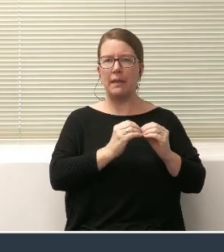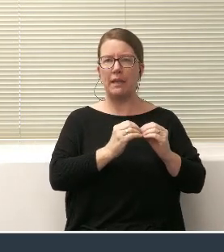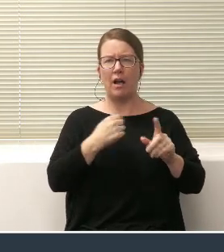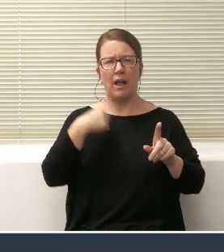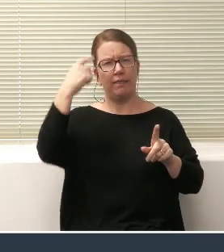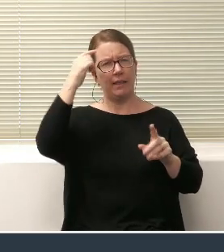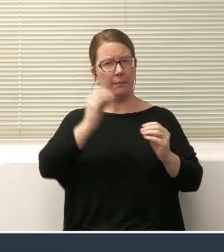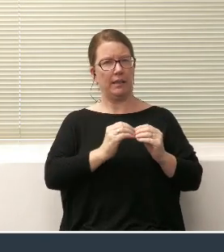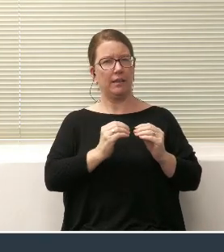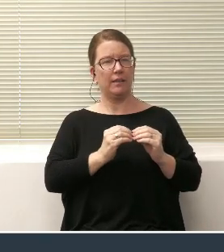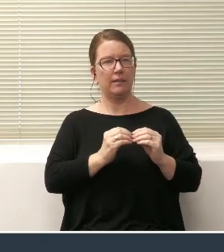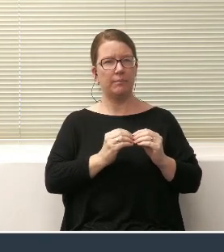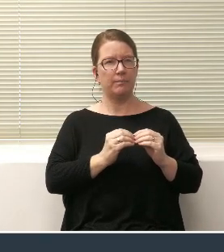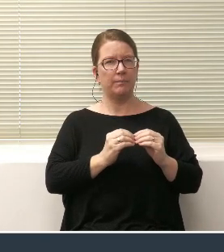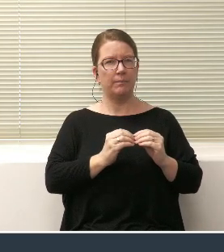B.